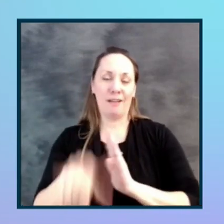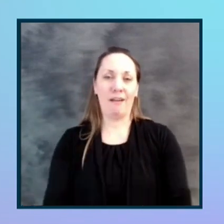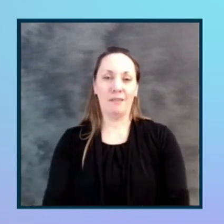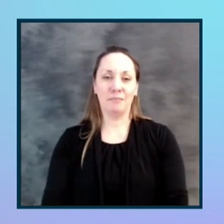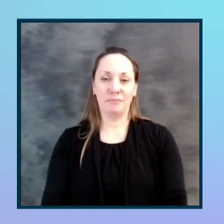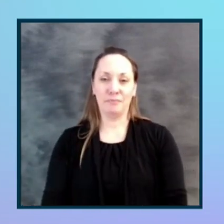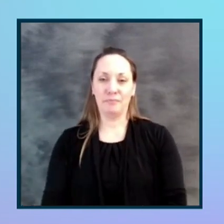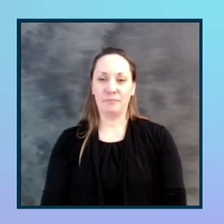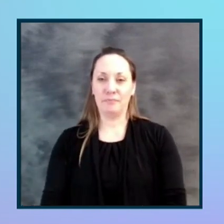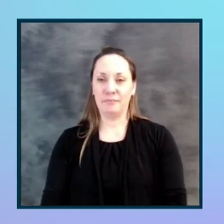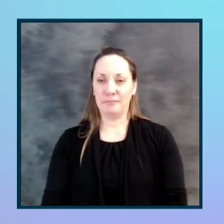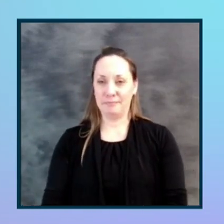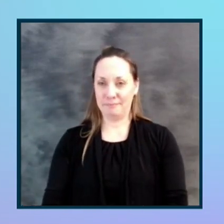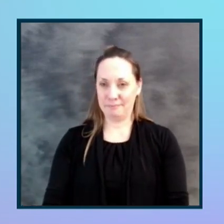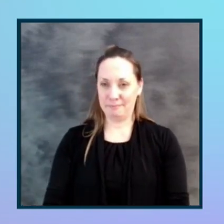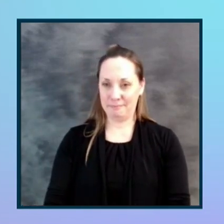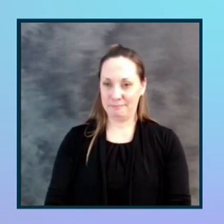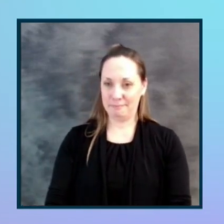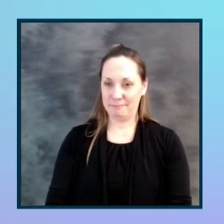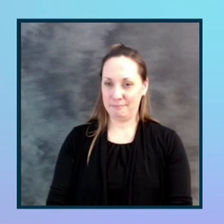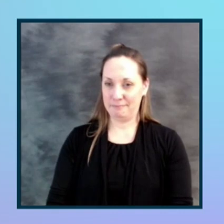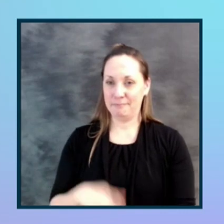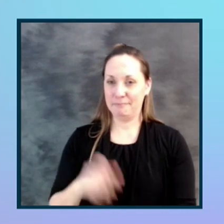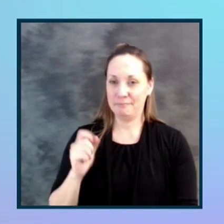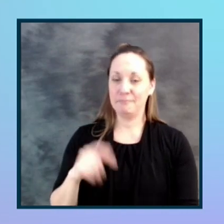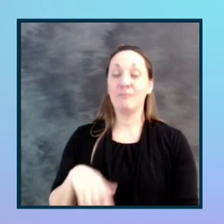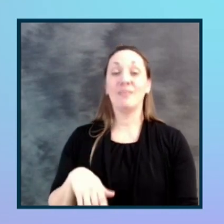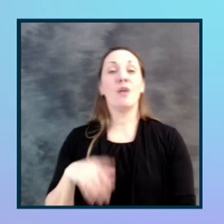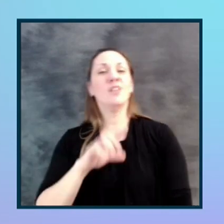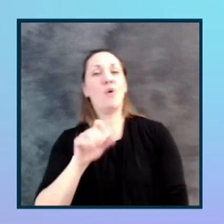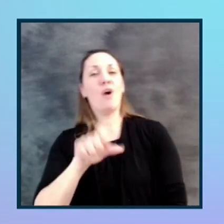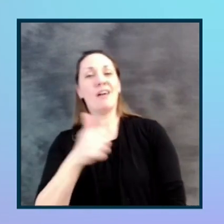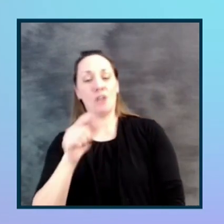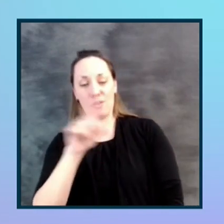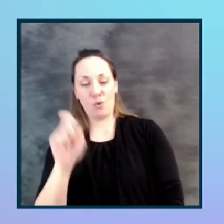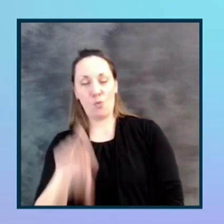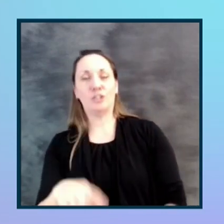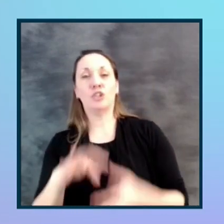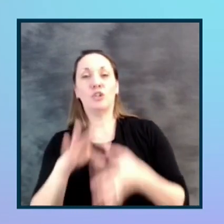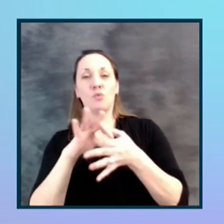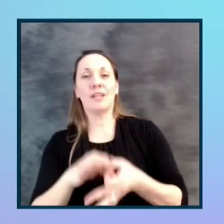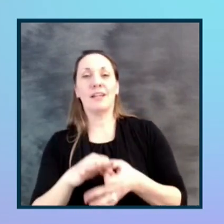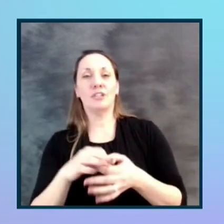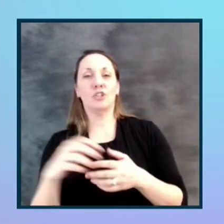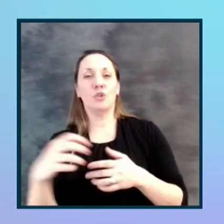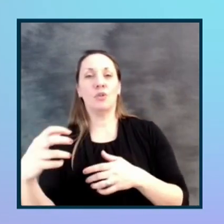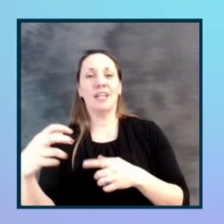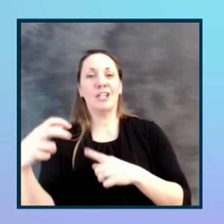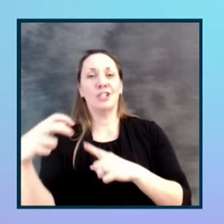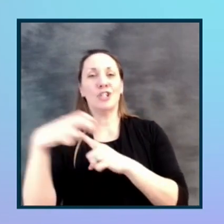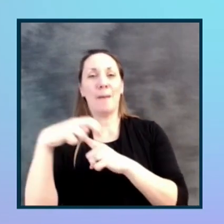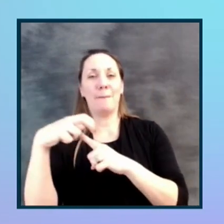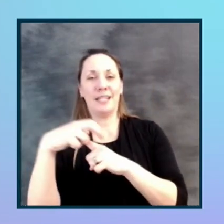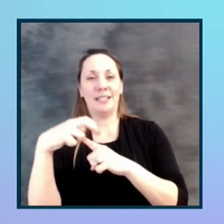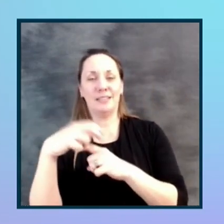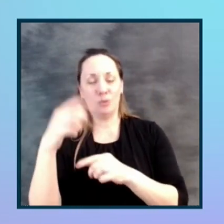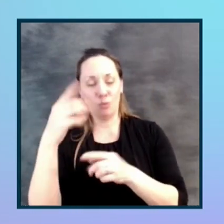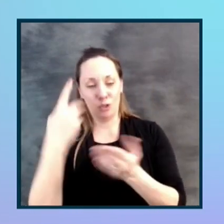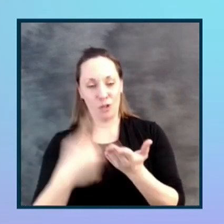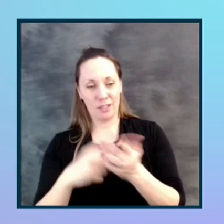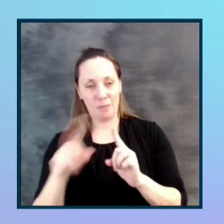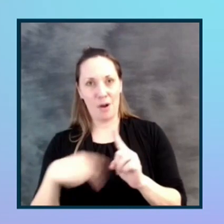Yep, makes sense. All right, so another question related to the champion. So we talked about earlier identifying the